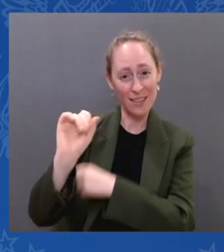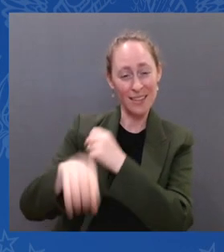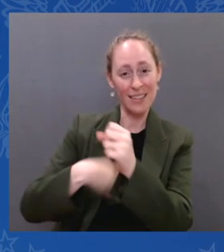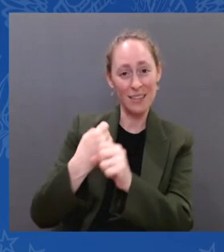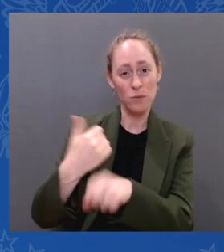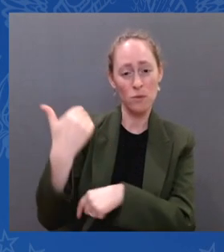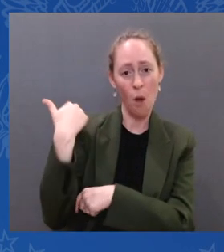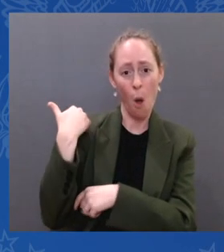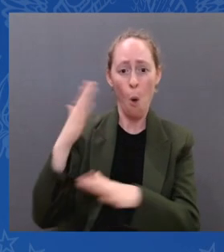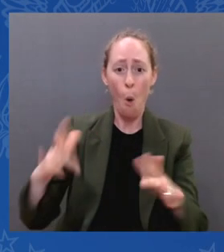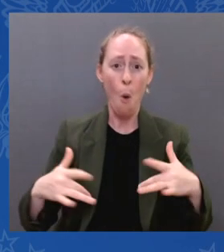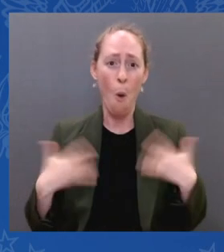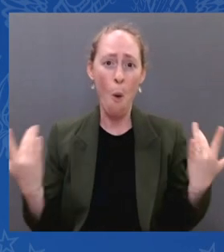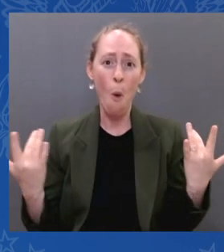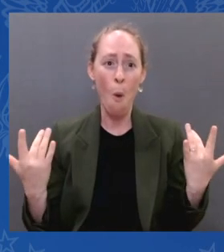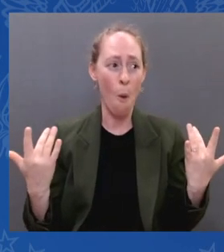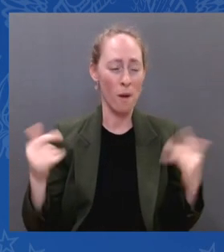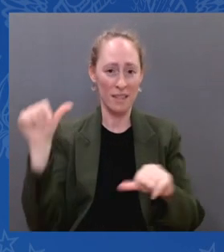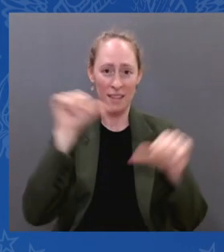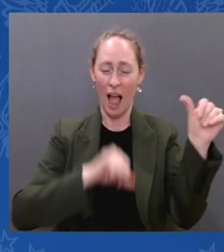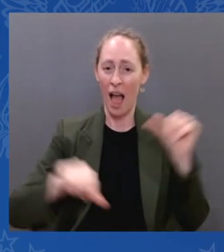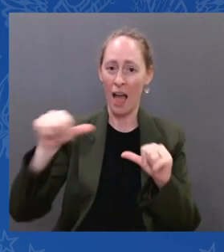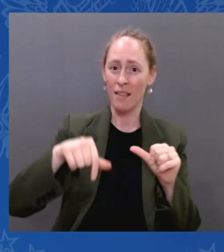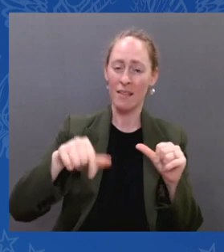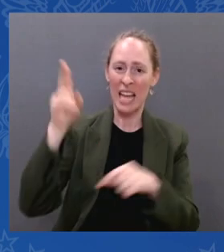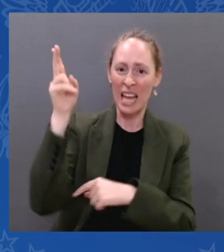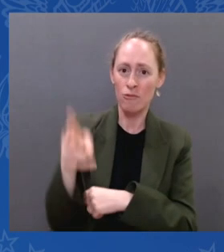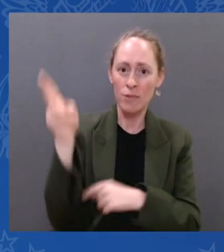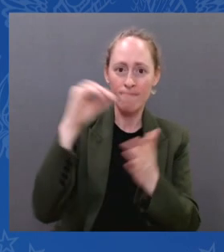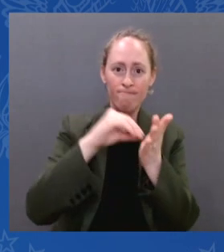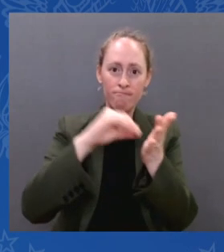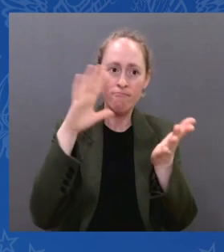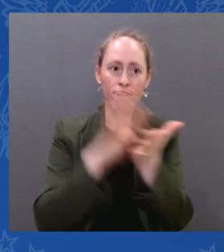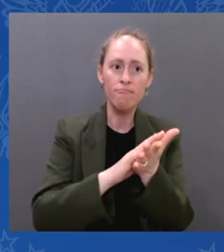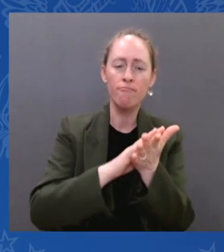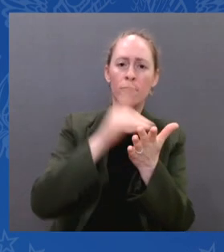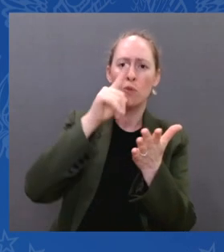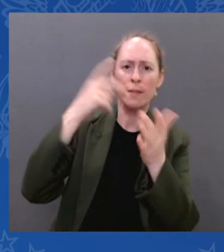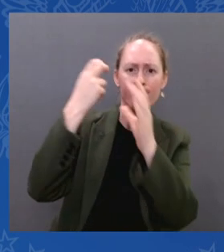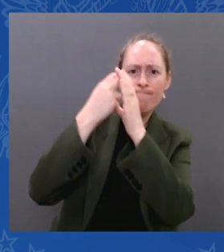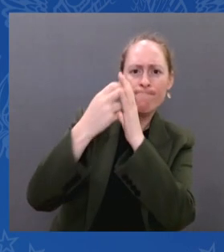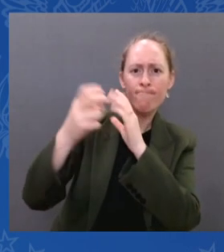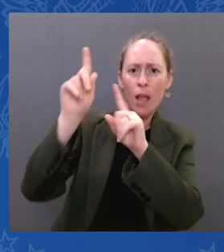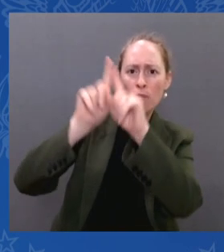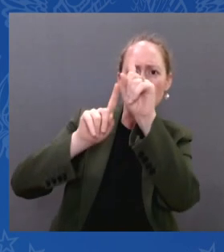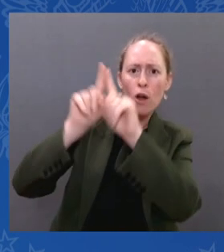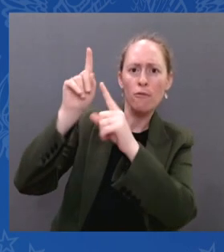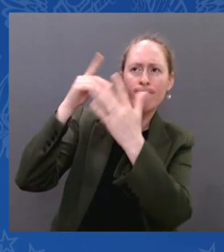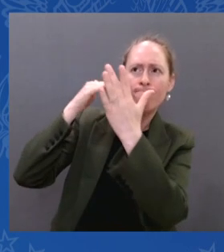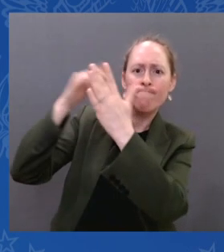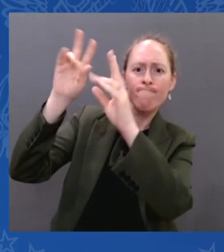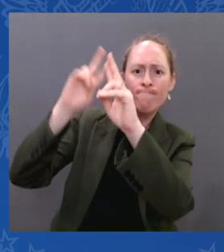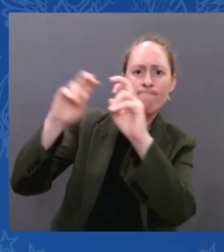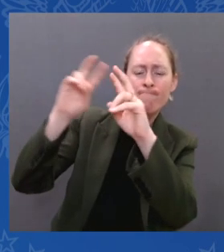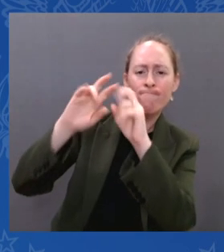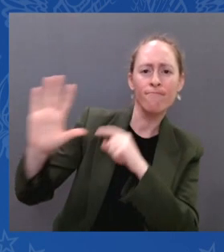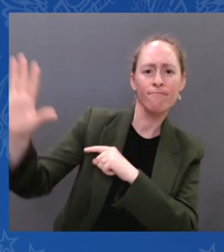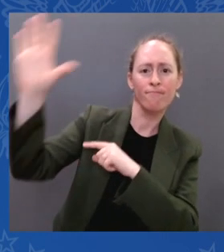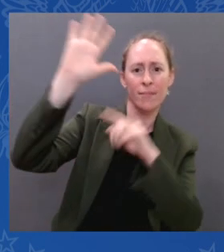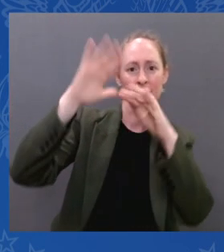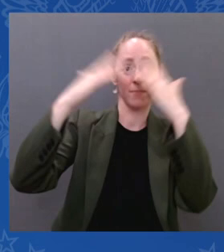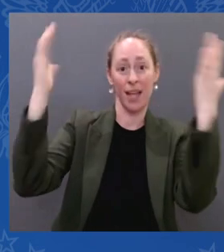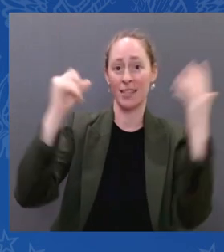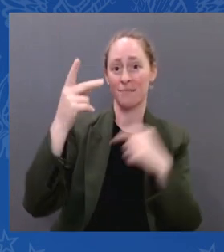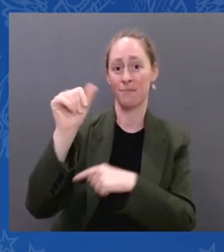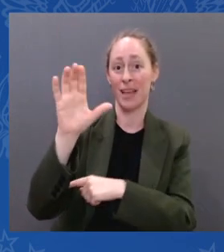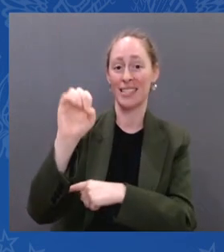America and all of humanity. You know, as an international collaboration, this telescope embodies how America leads the world, not